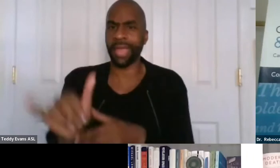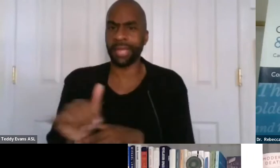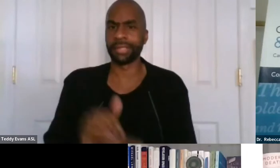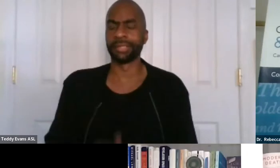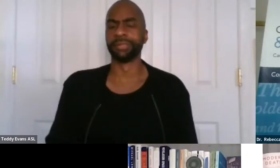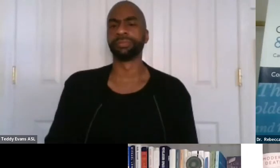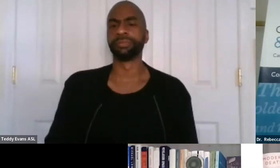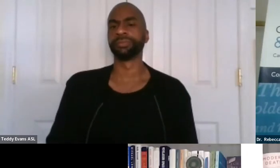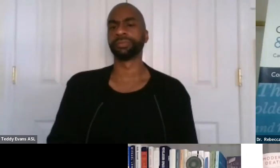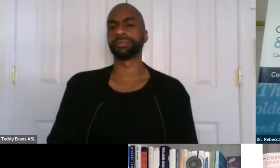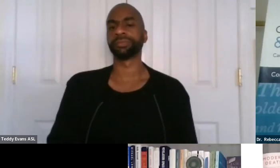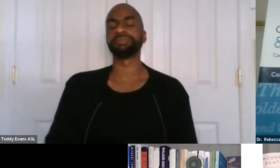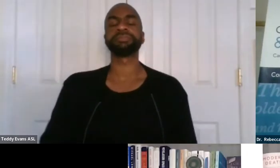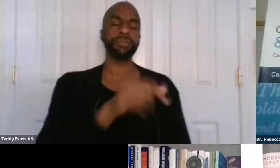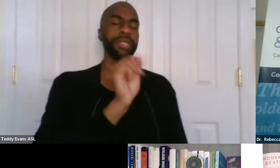I think it's true that